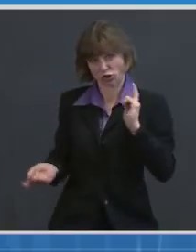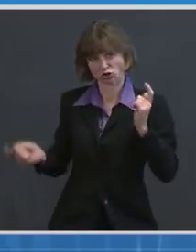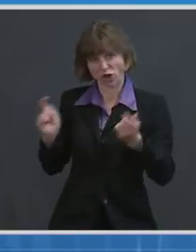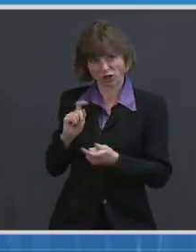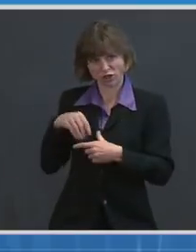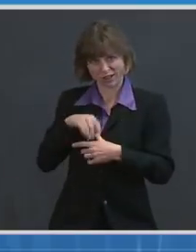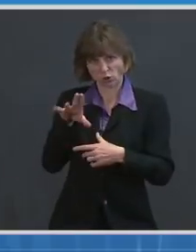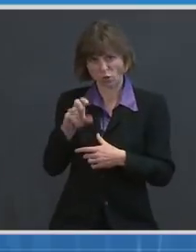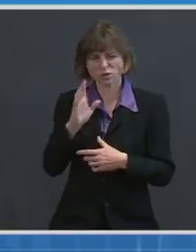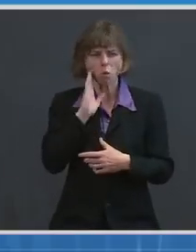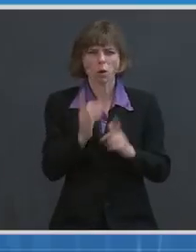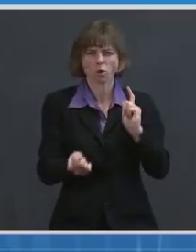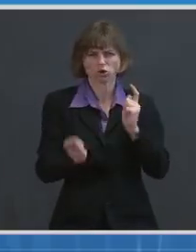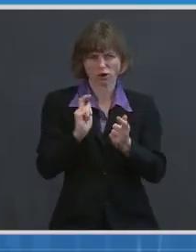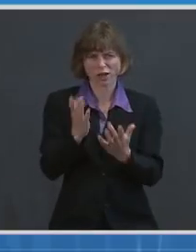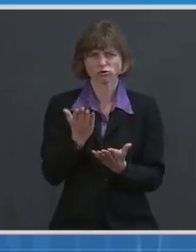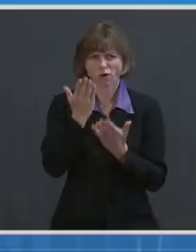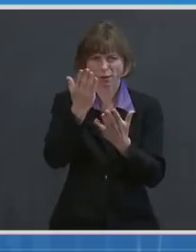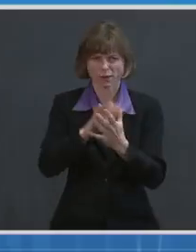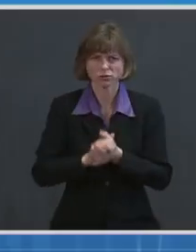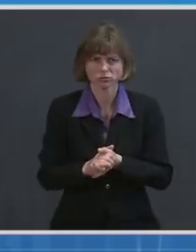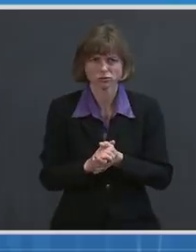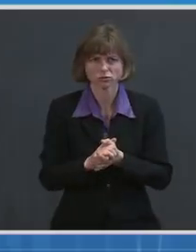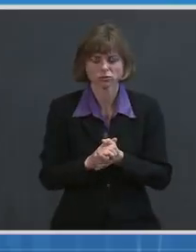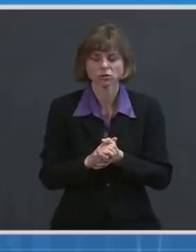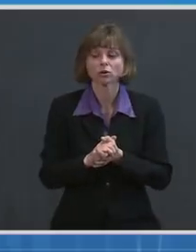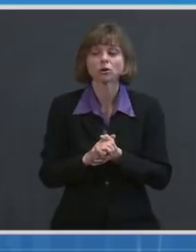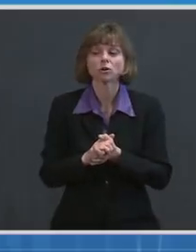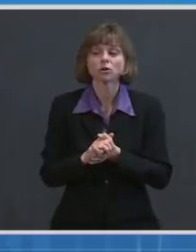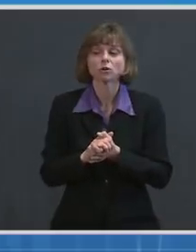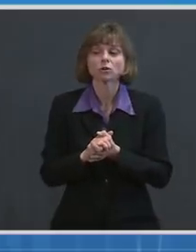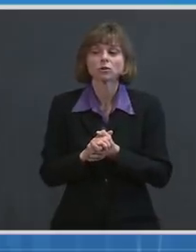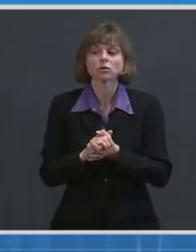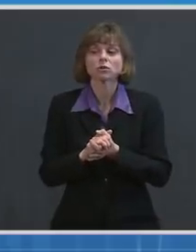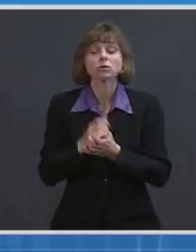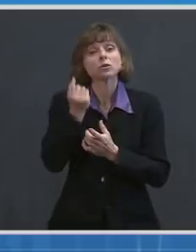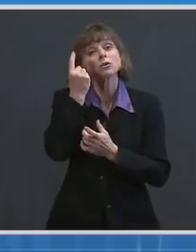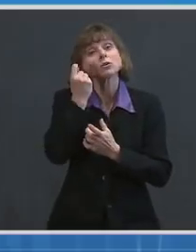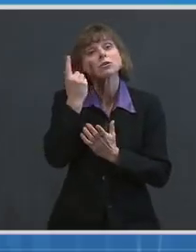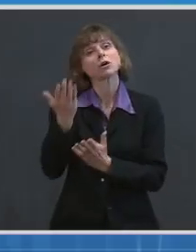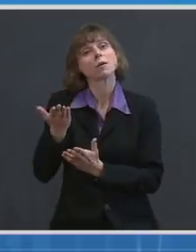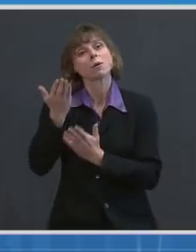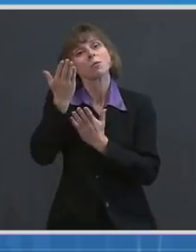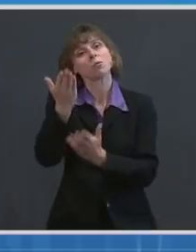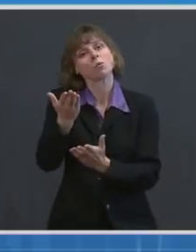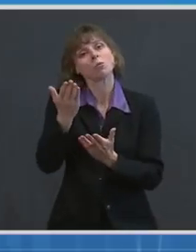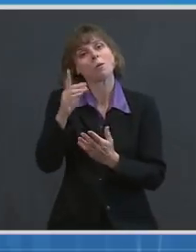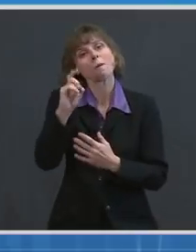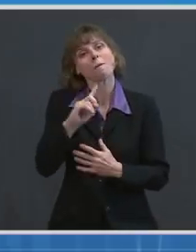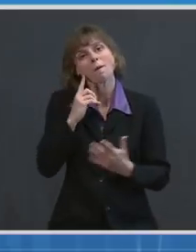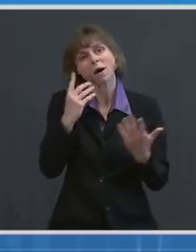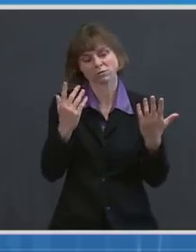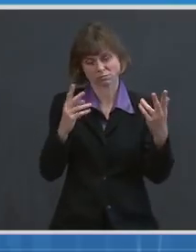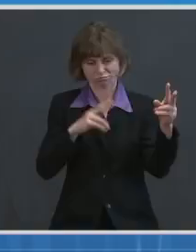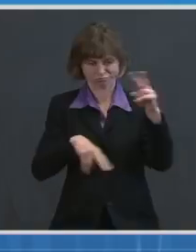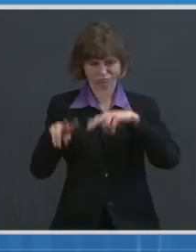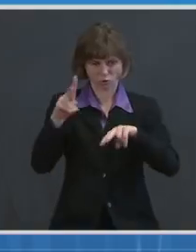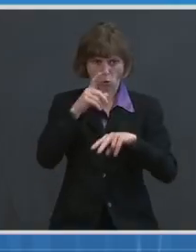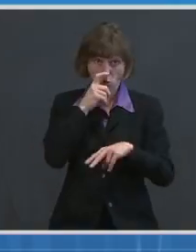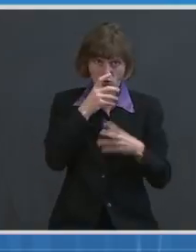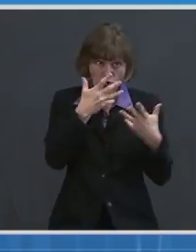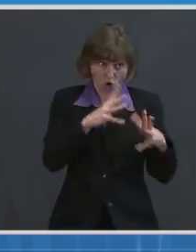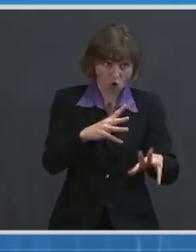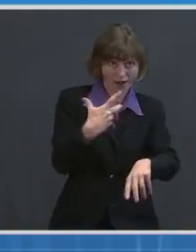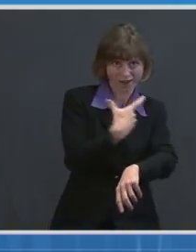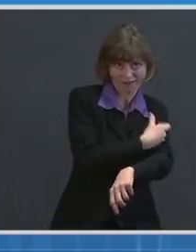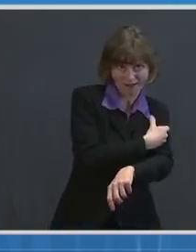guidance. Importantly, our guidance must balance the risk to people who have been fully vaccinated, the risks